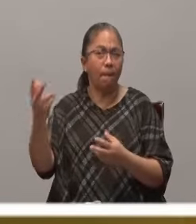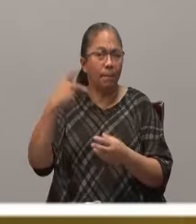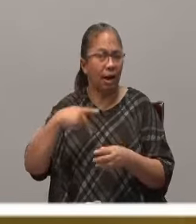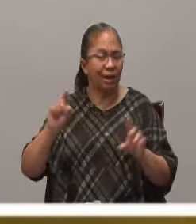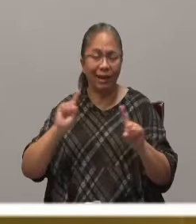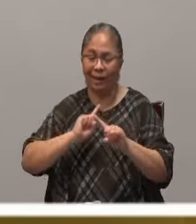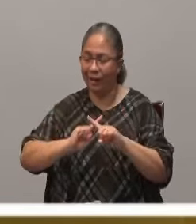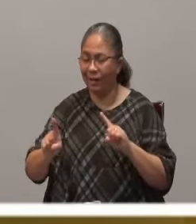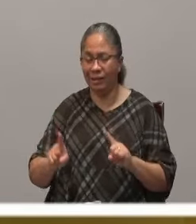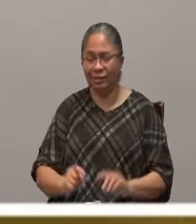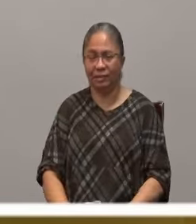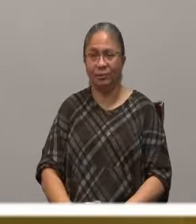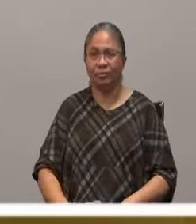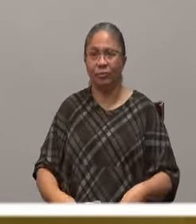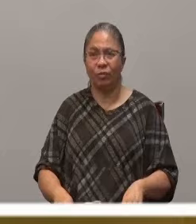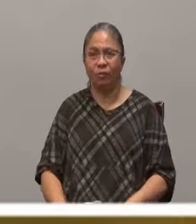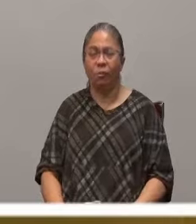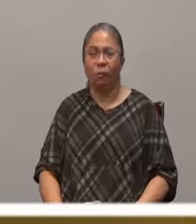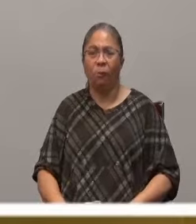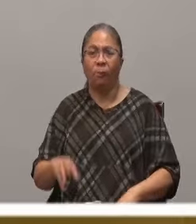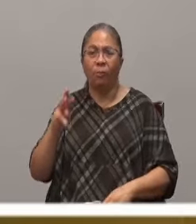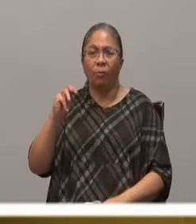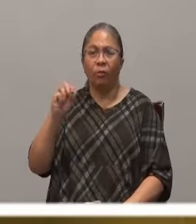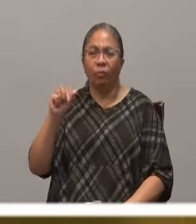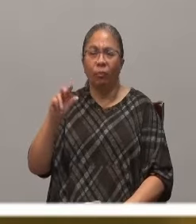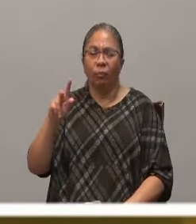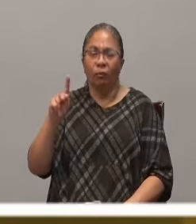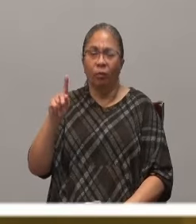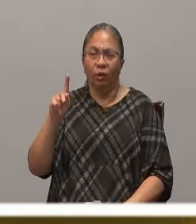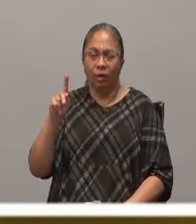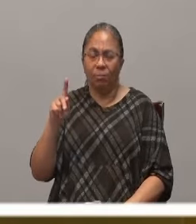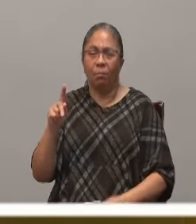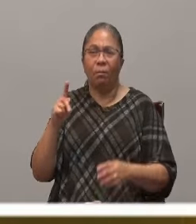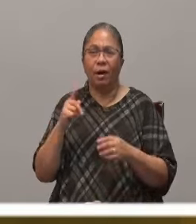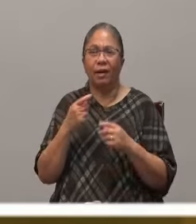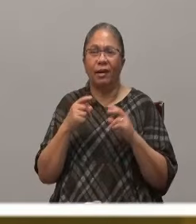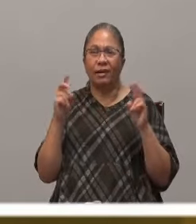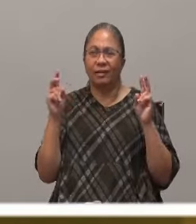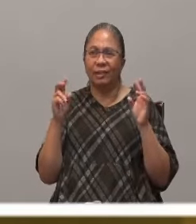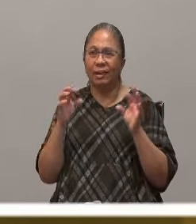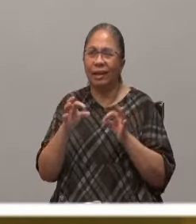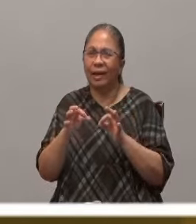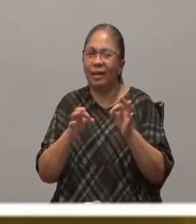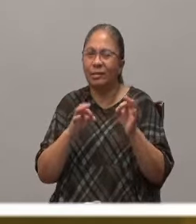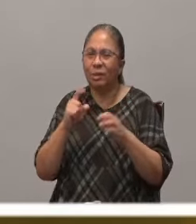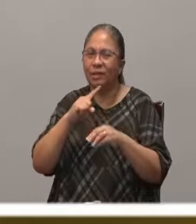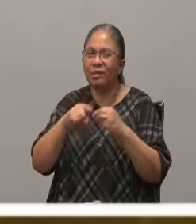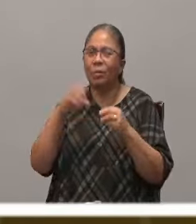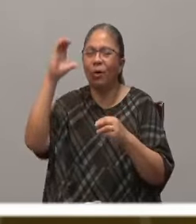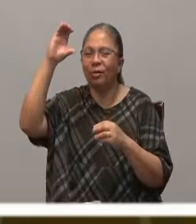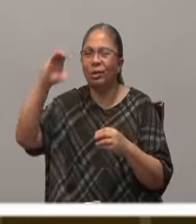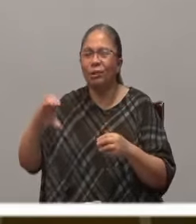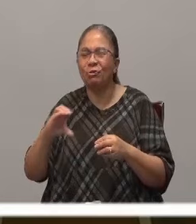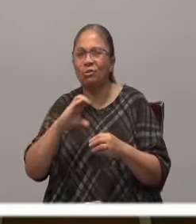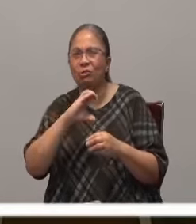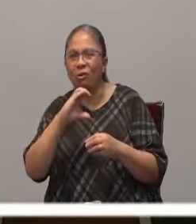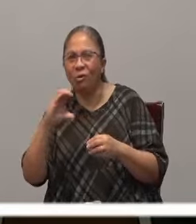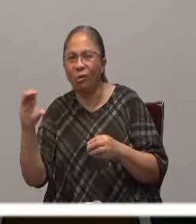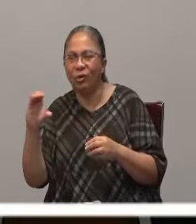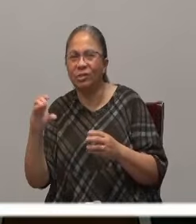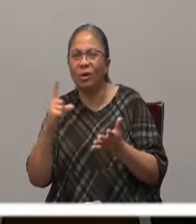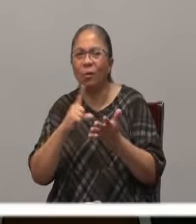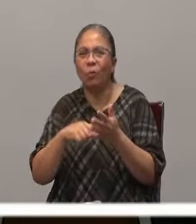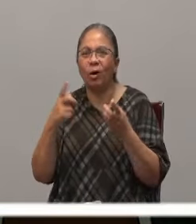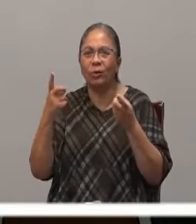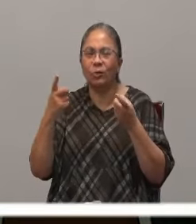love on the cross. Mark is already giving us the theology of the cross, already telling us what is to